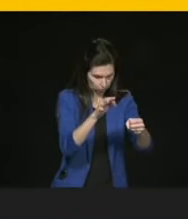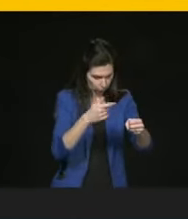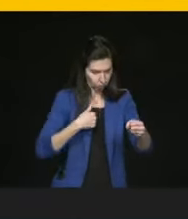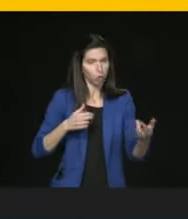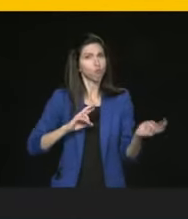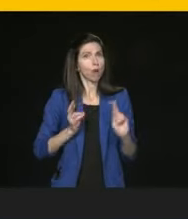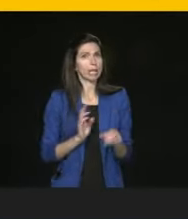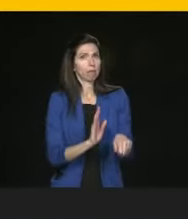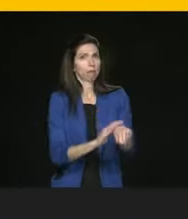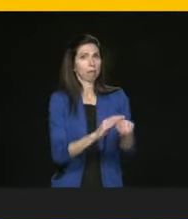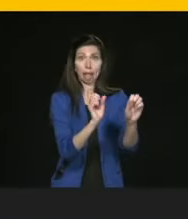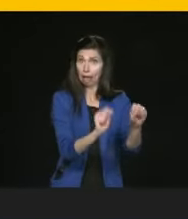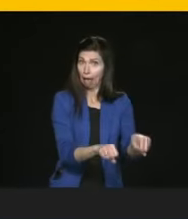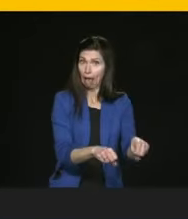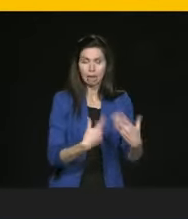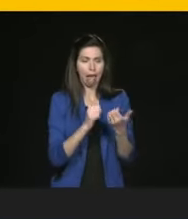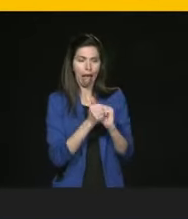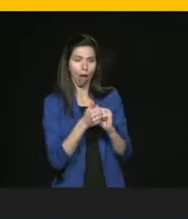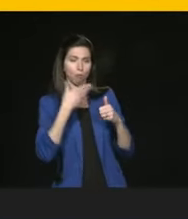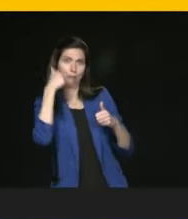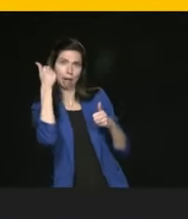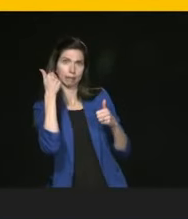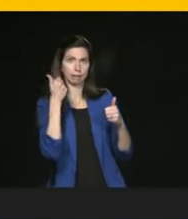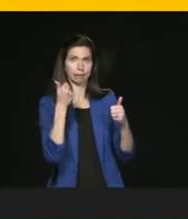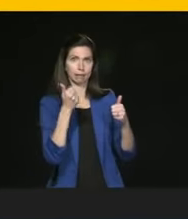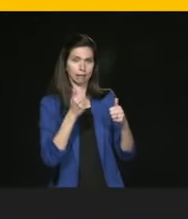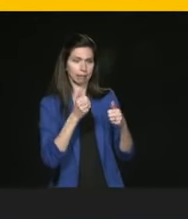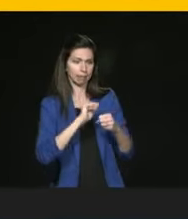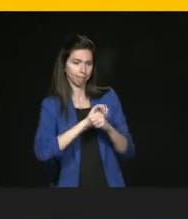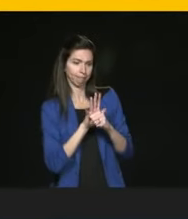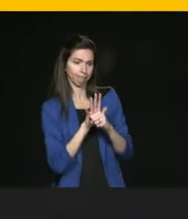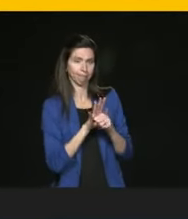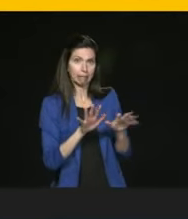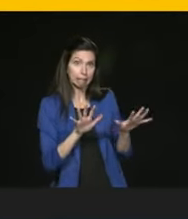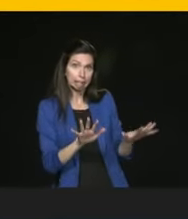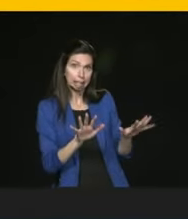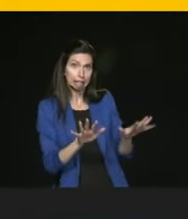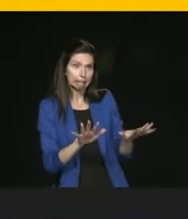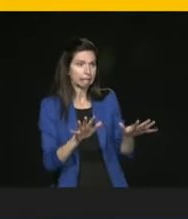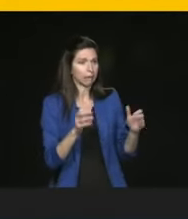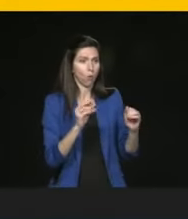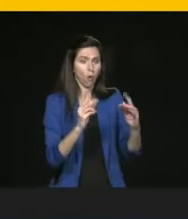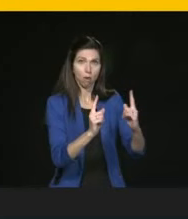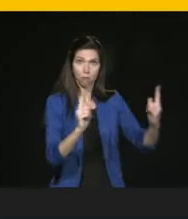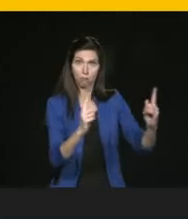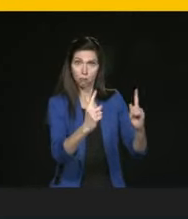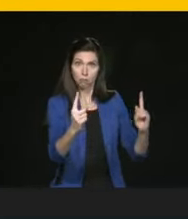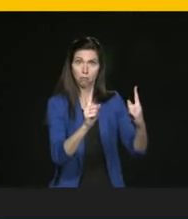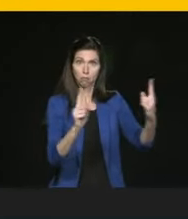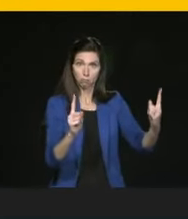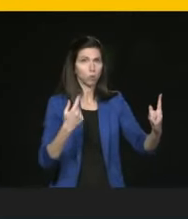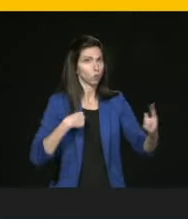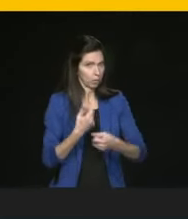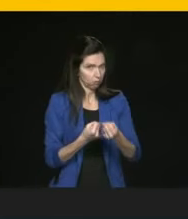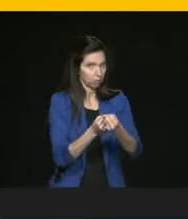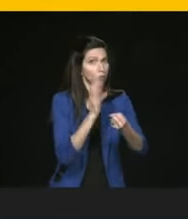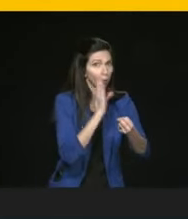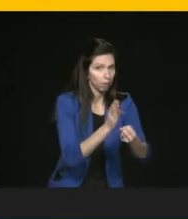the risk of spreading the virus to community members. All this being said, we recognize that more support will be